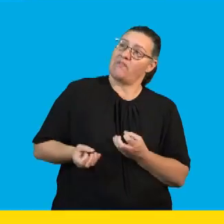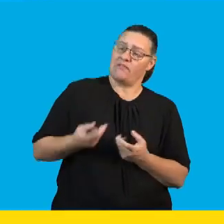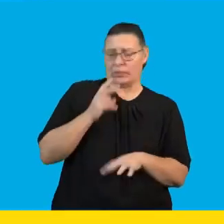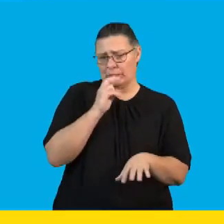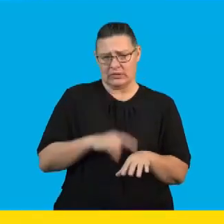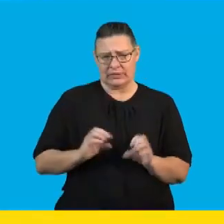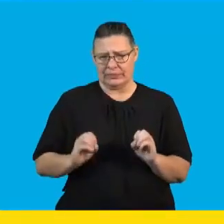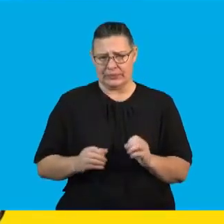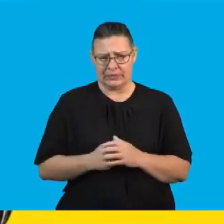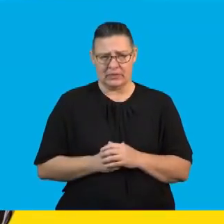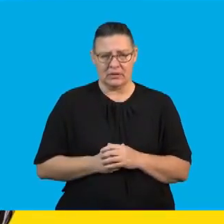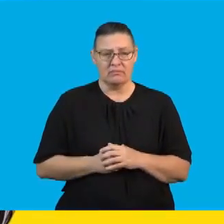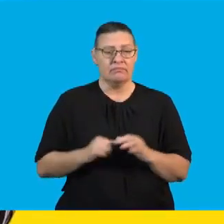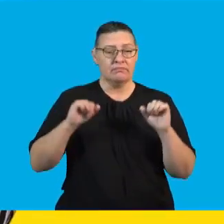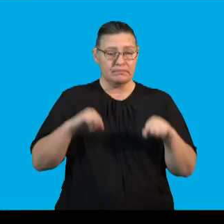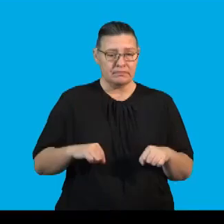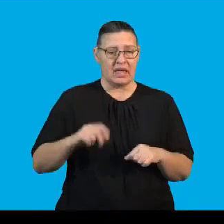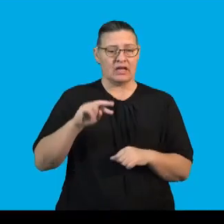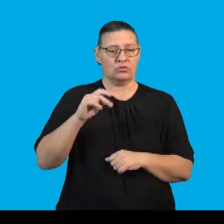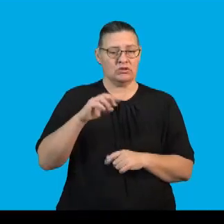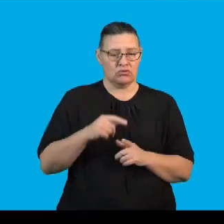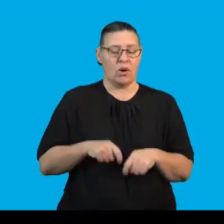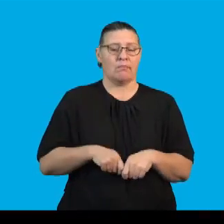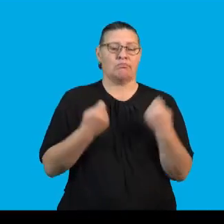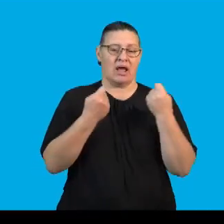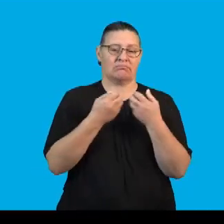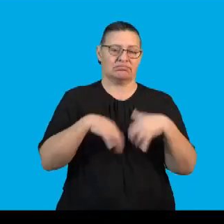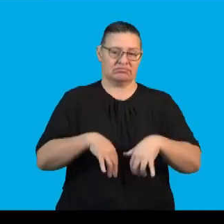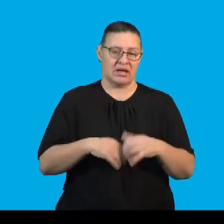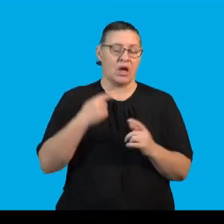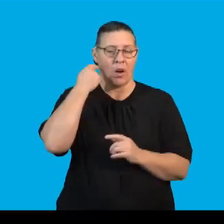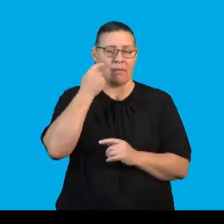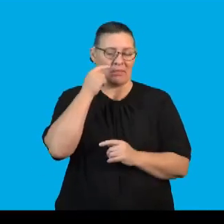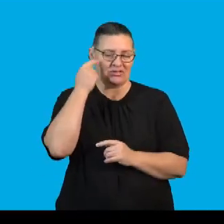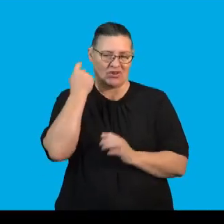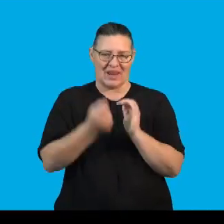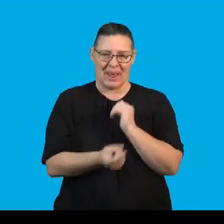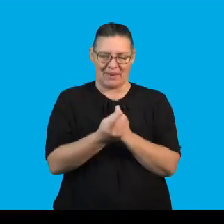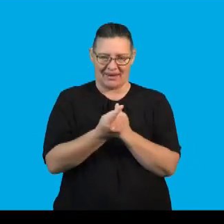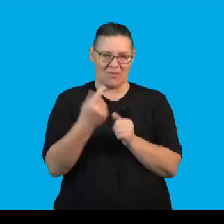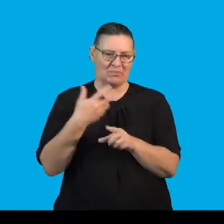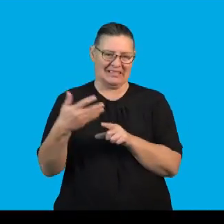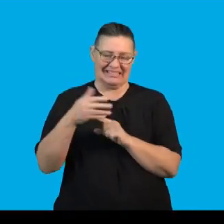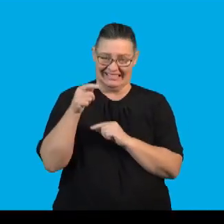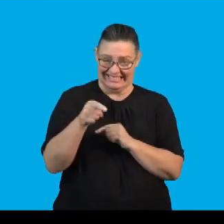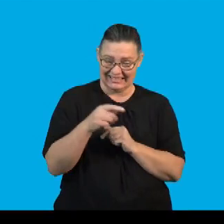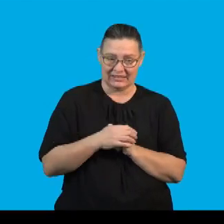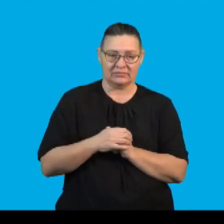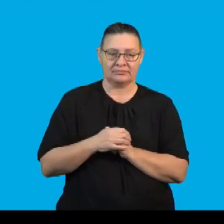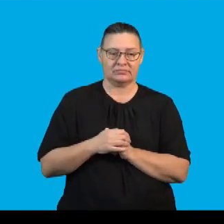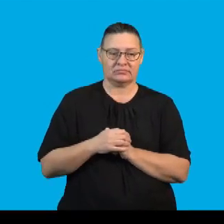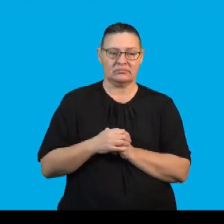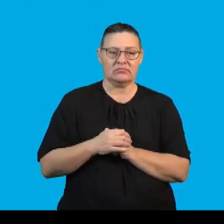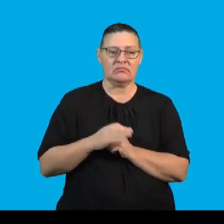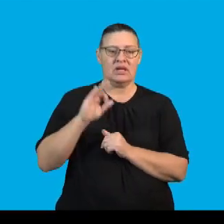further secreted. And allowing the endometrium to break down, you can see the endometrium broke down